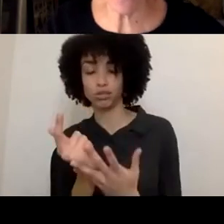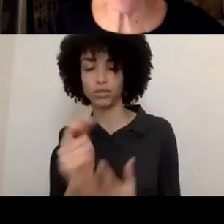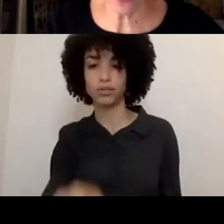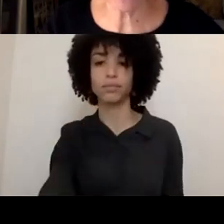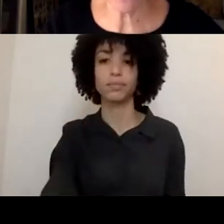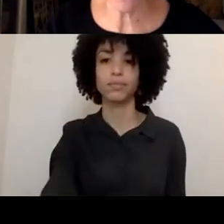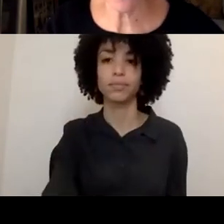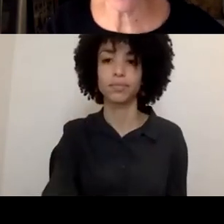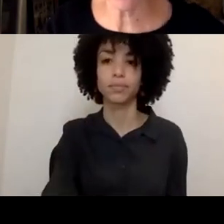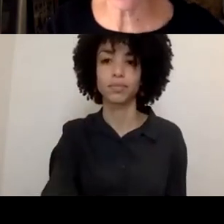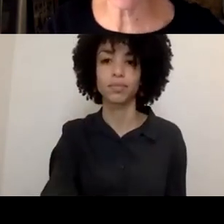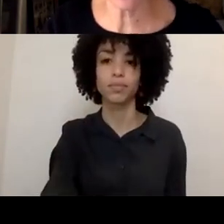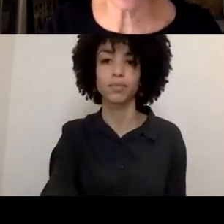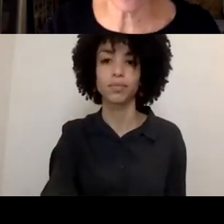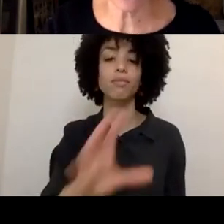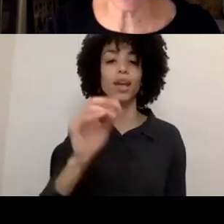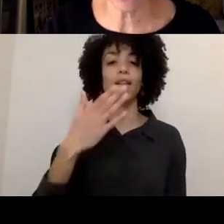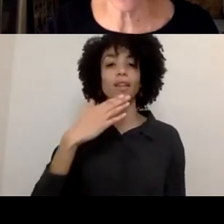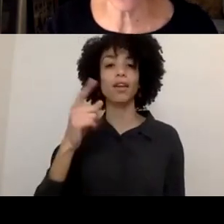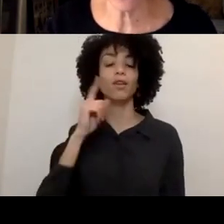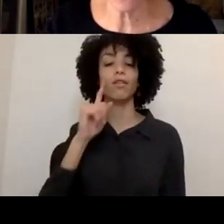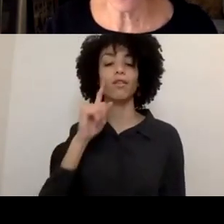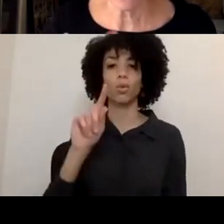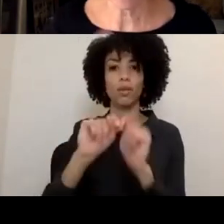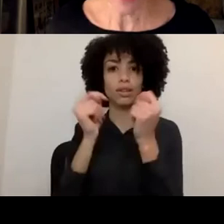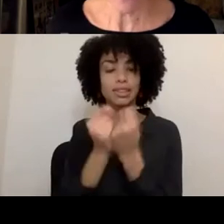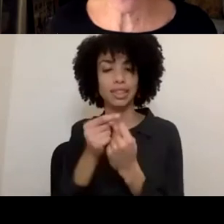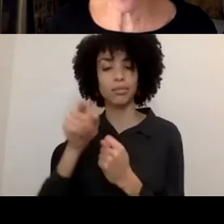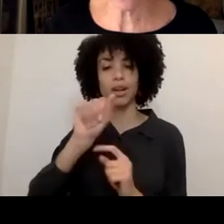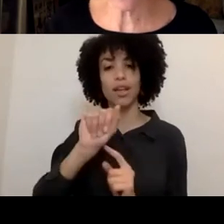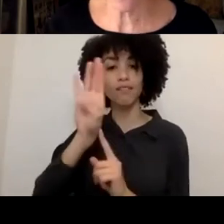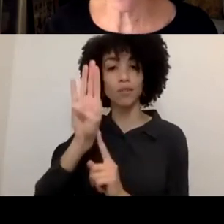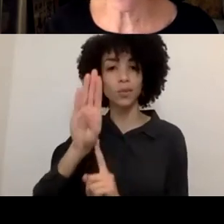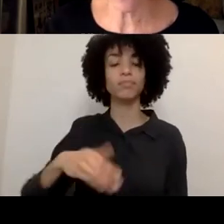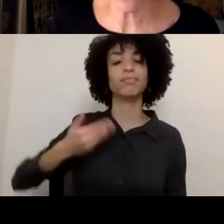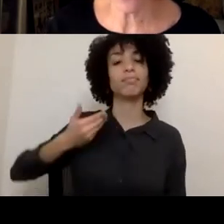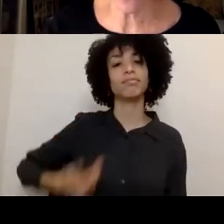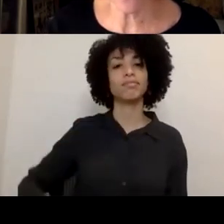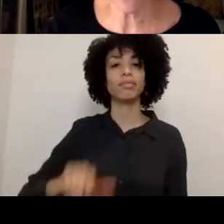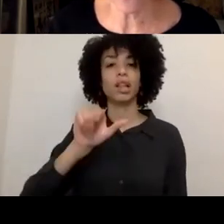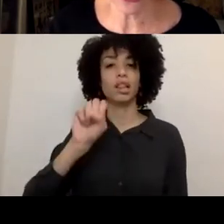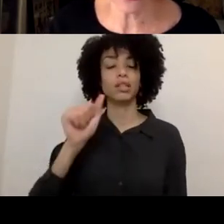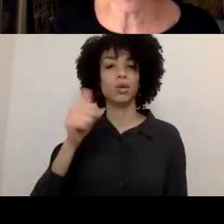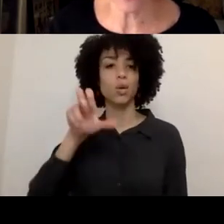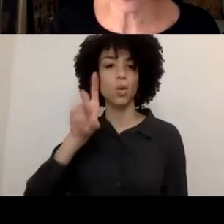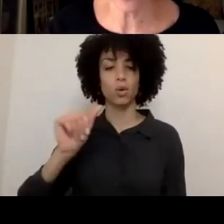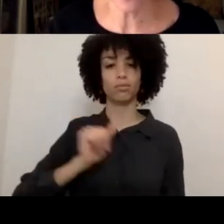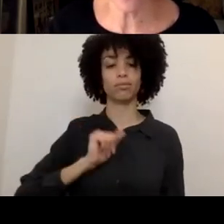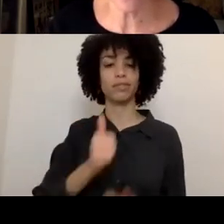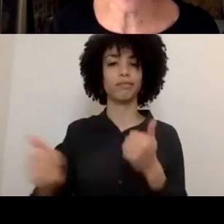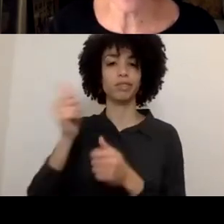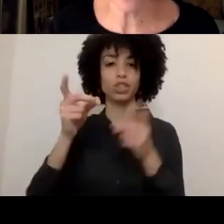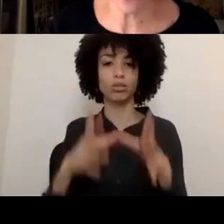at A4, Priscilla San and Teresa Vu for their support too. I'm Lisa Gold, the Executive Director of A4.